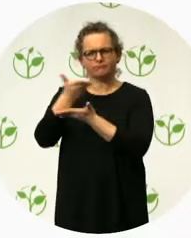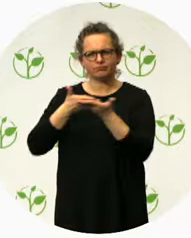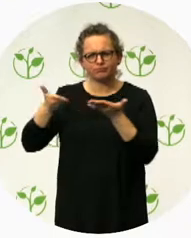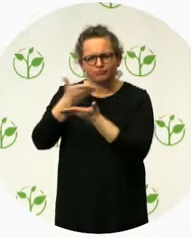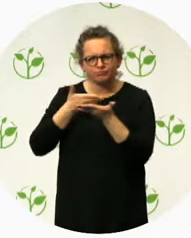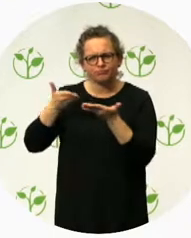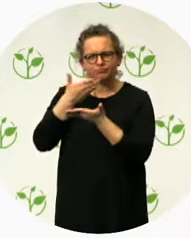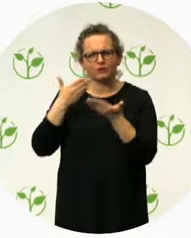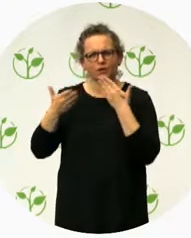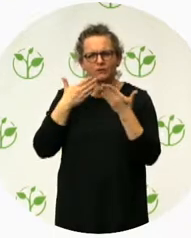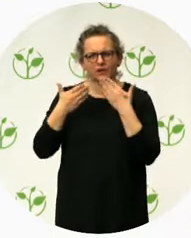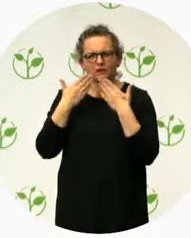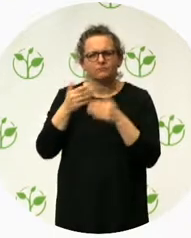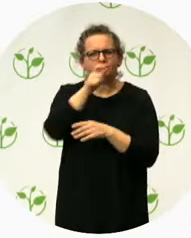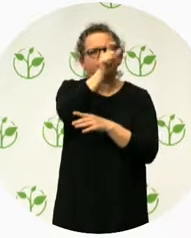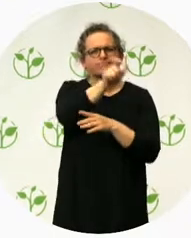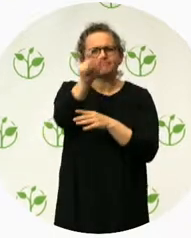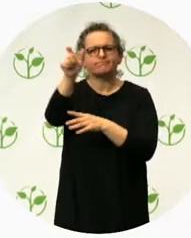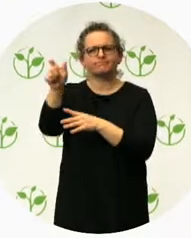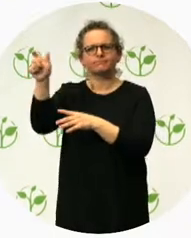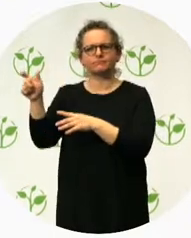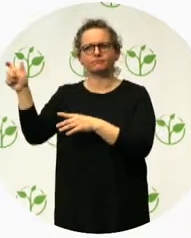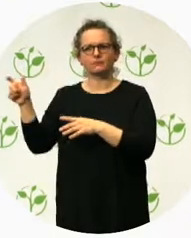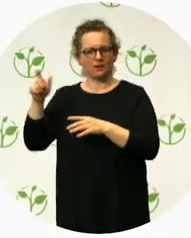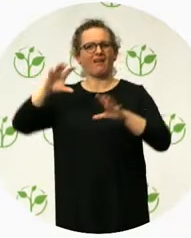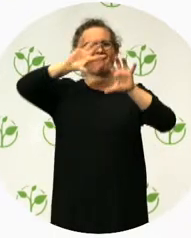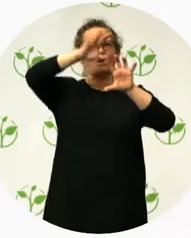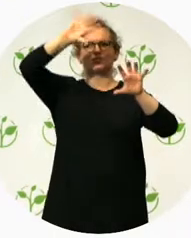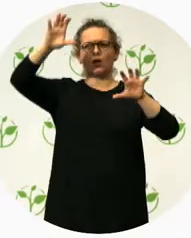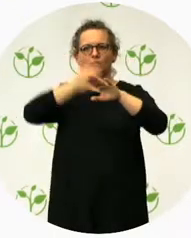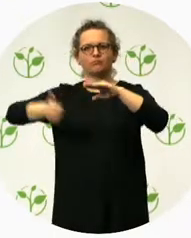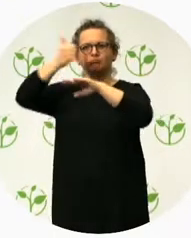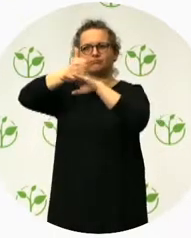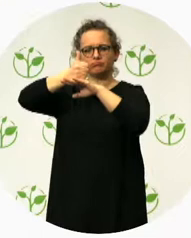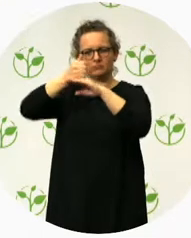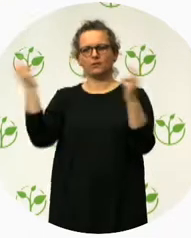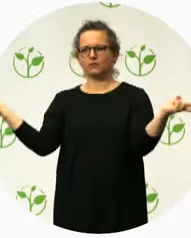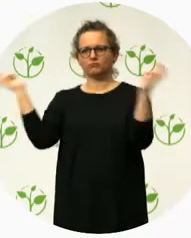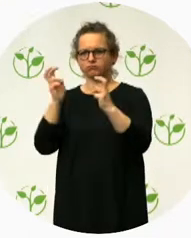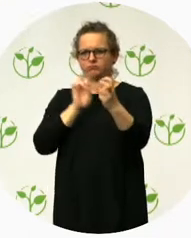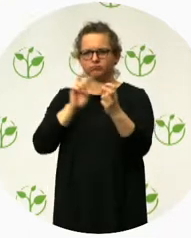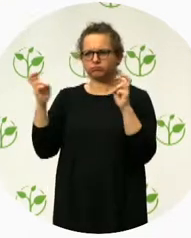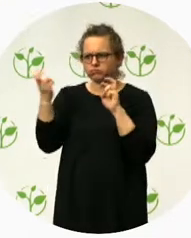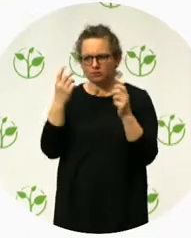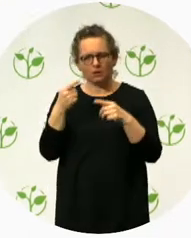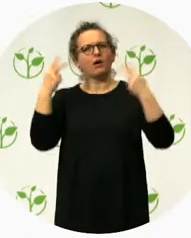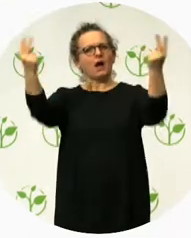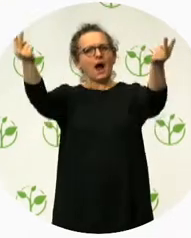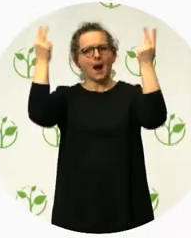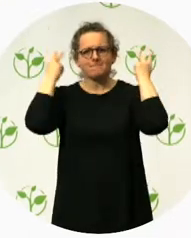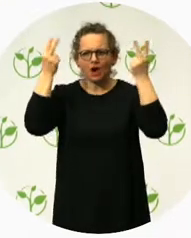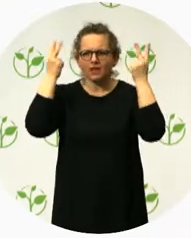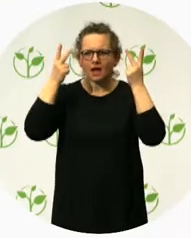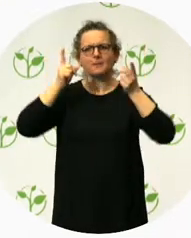Austria strongly emphasized the importance of accessibility and participation of persons with disabilities.